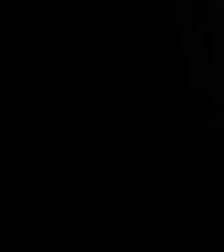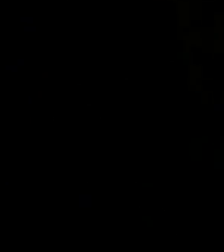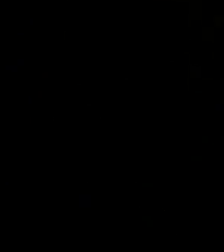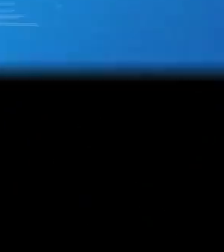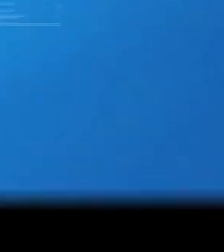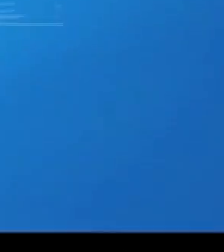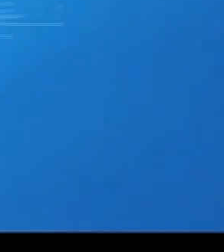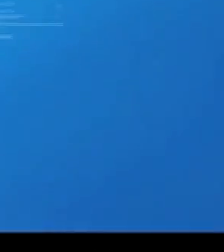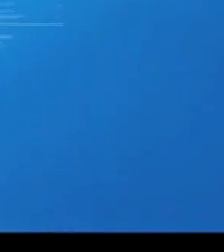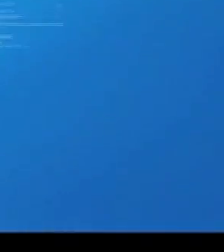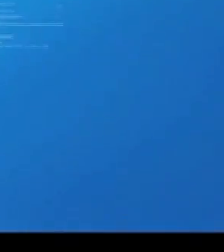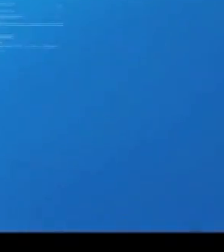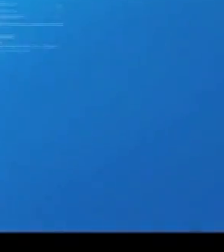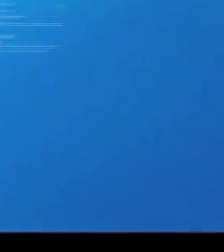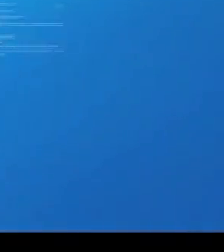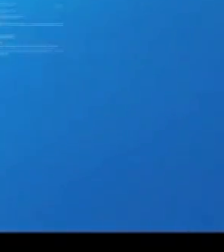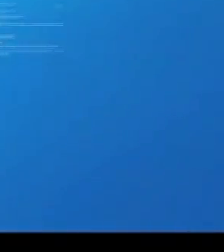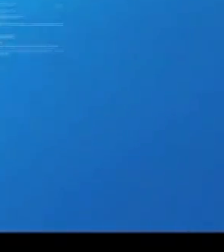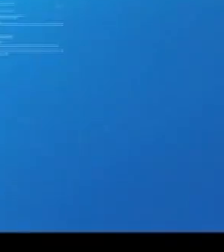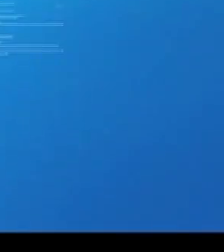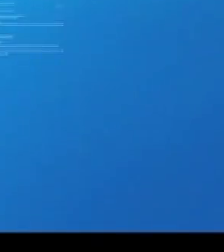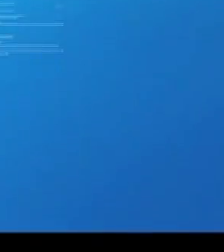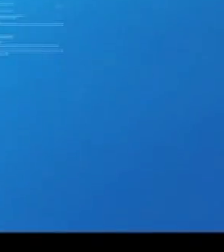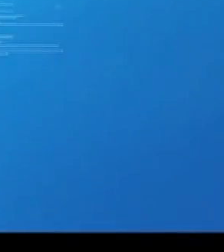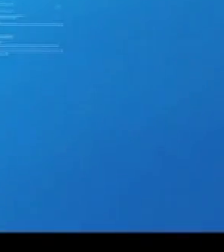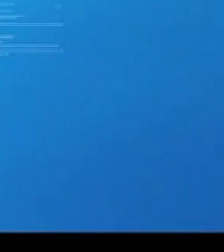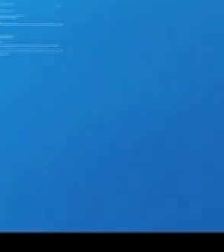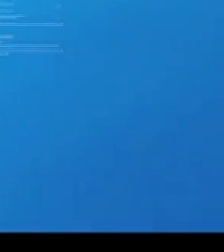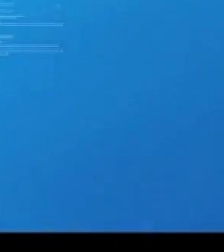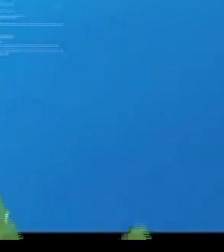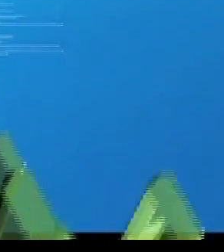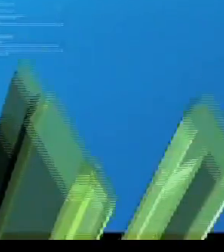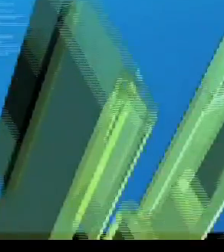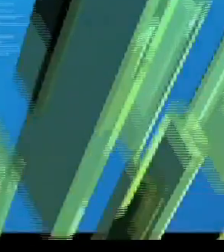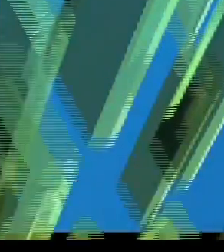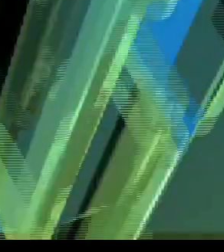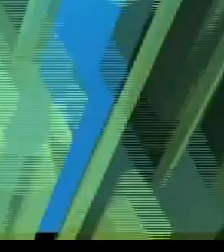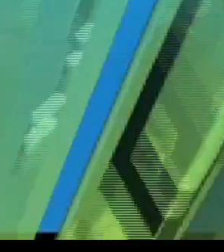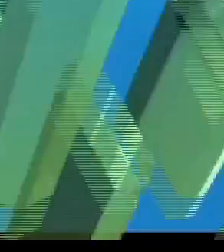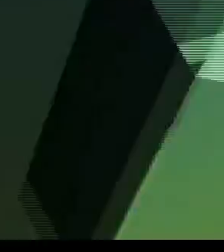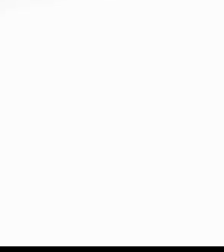ZNS Network presents The Bahamas Tonight.